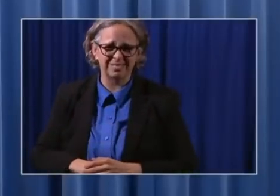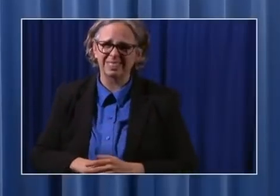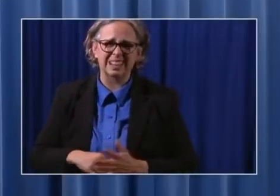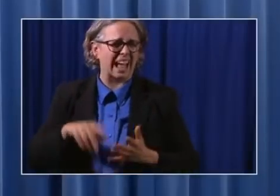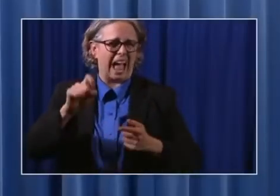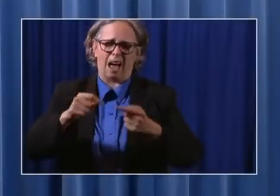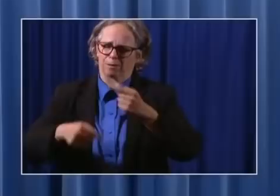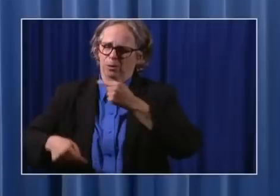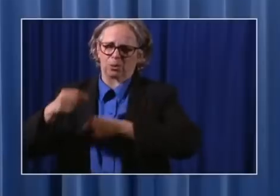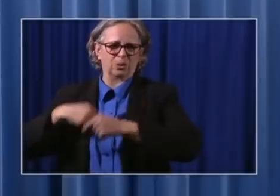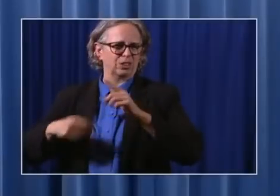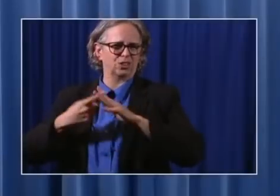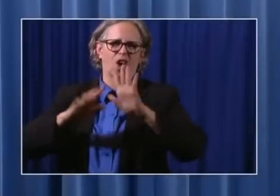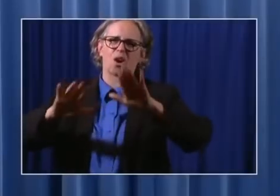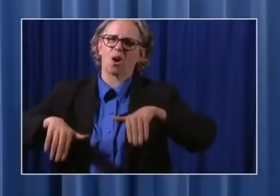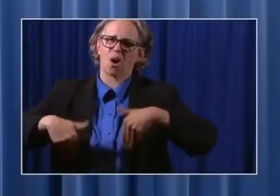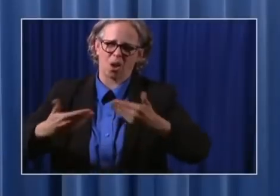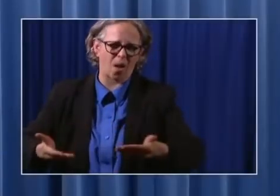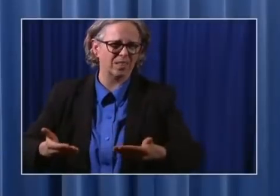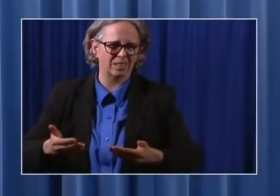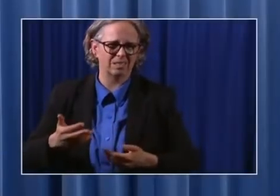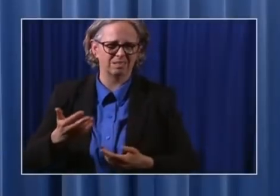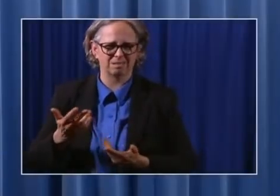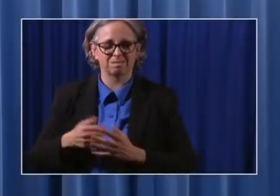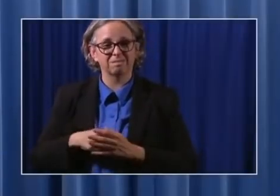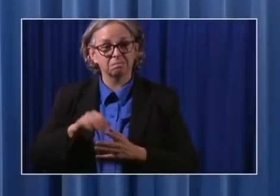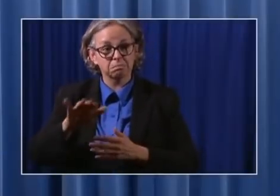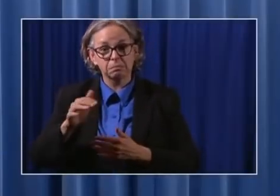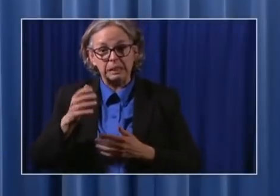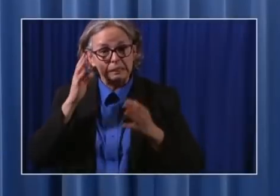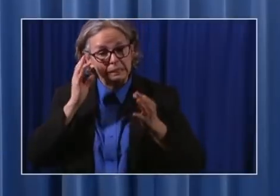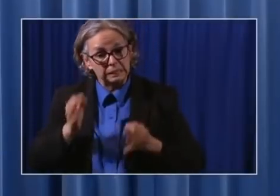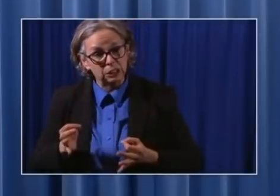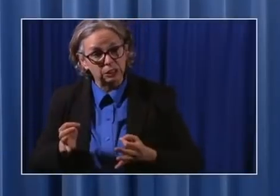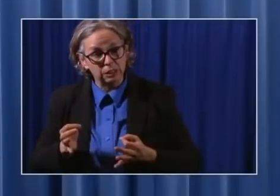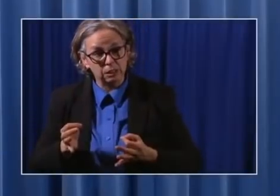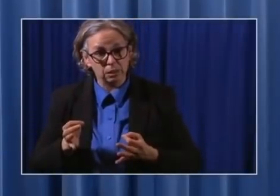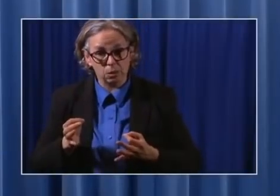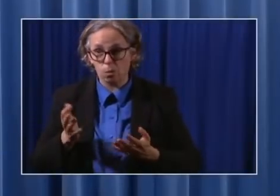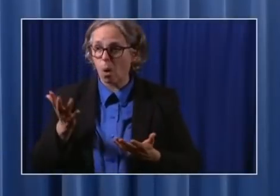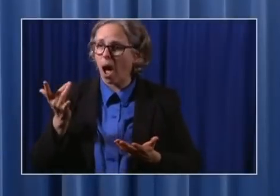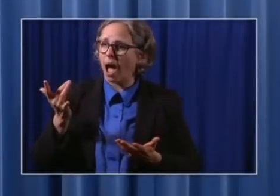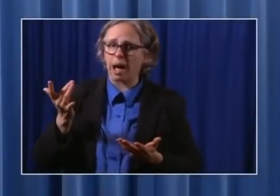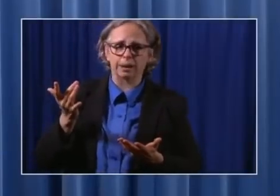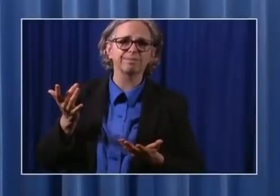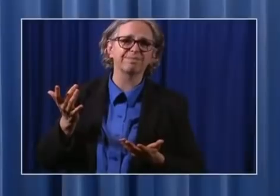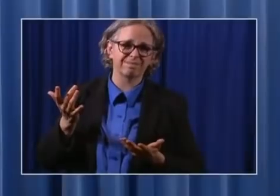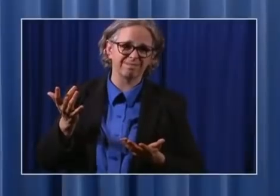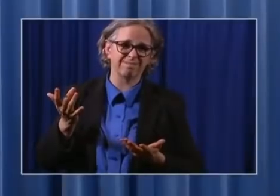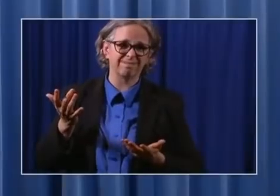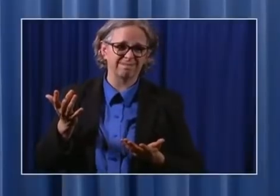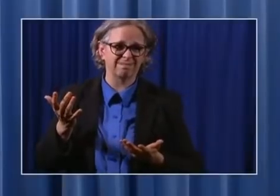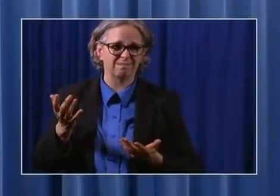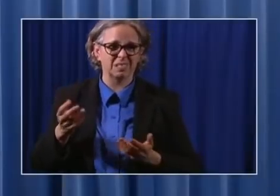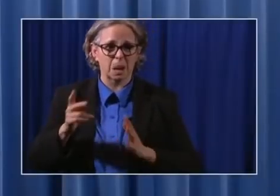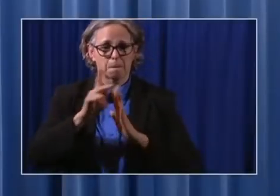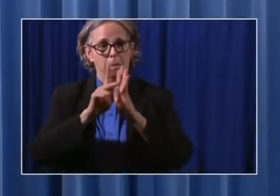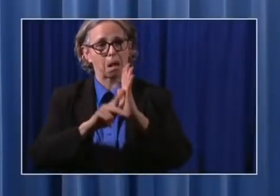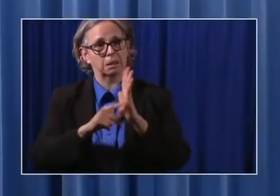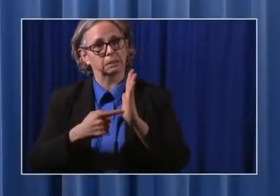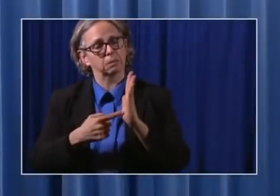back. And I made that decision, frankly, because while the policy I still think is very